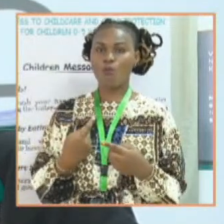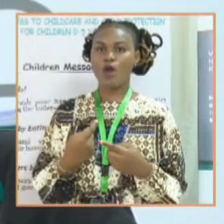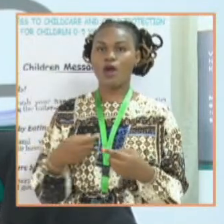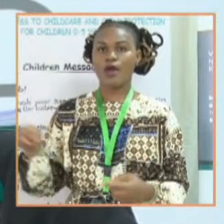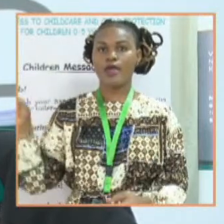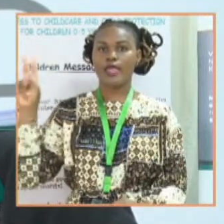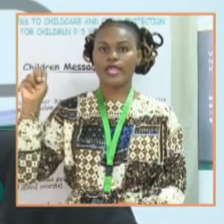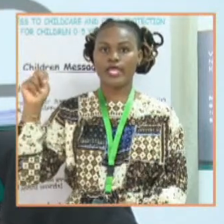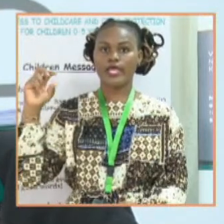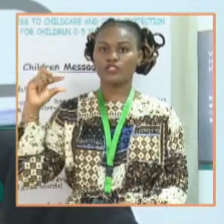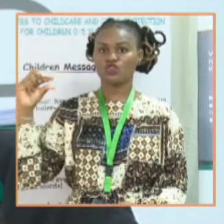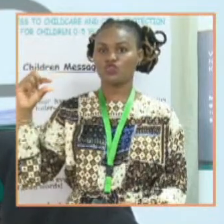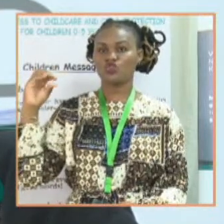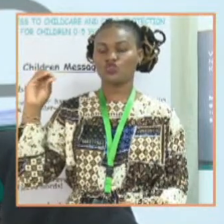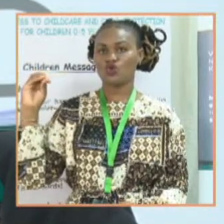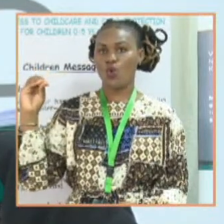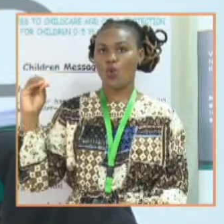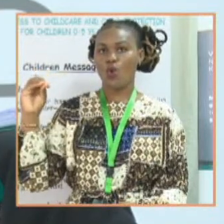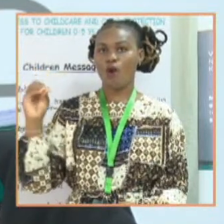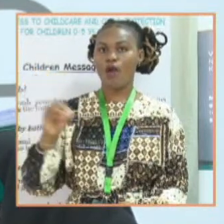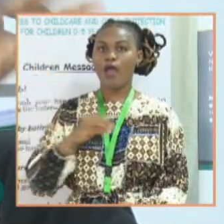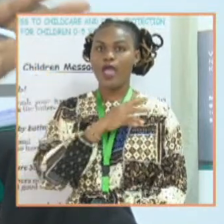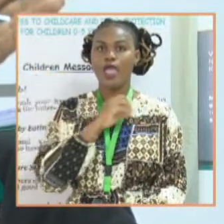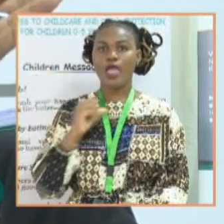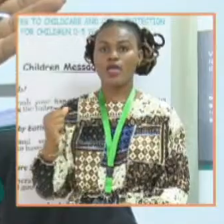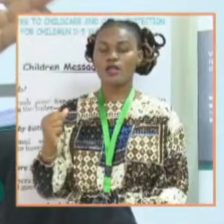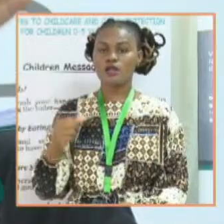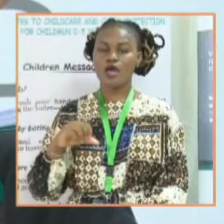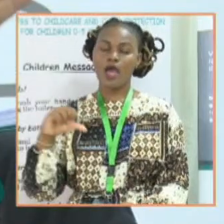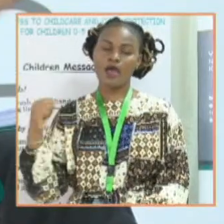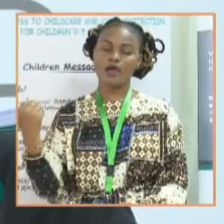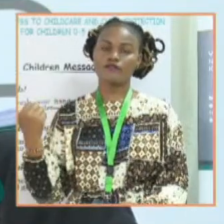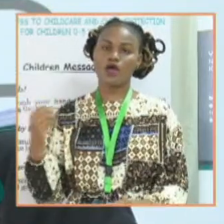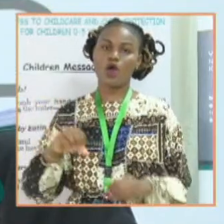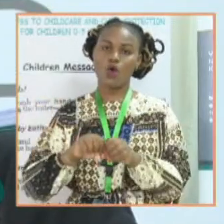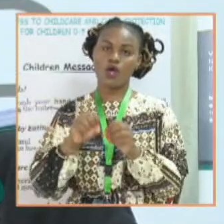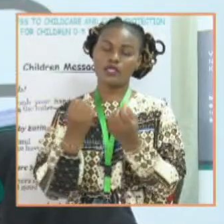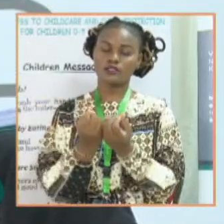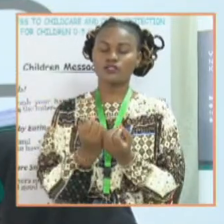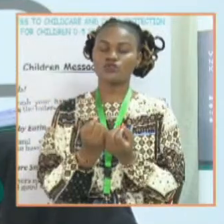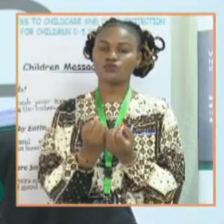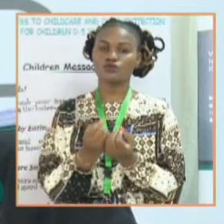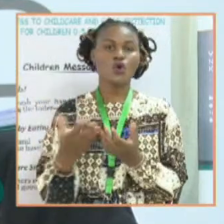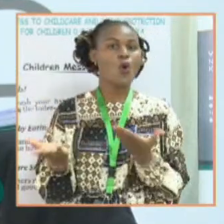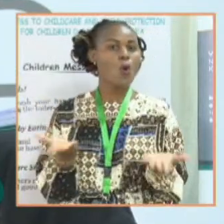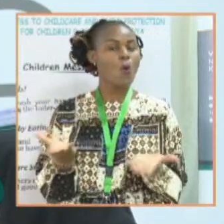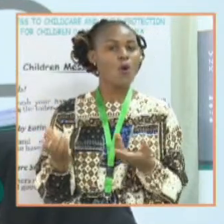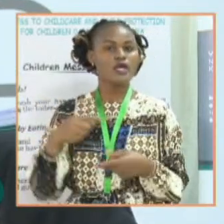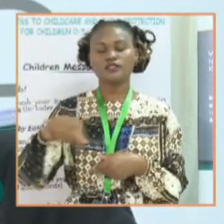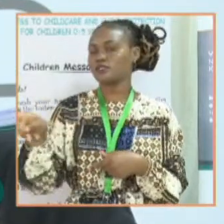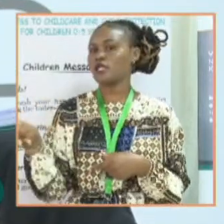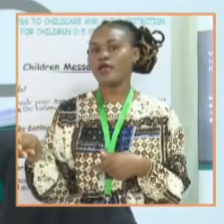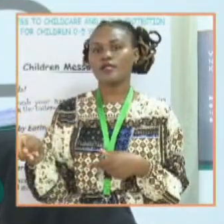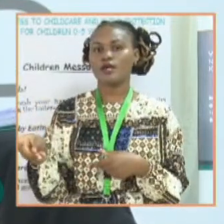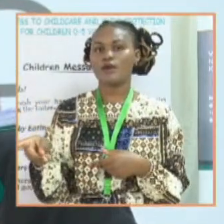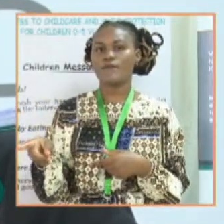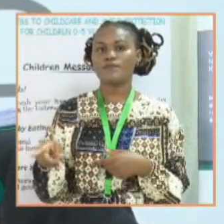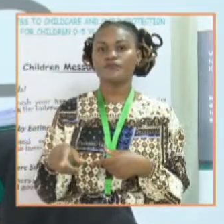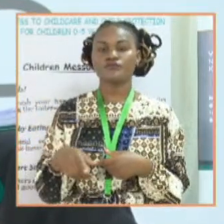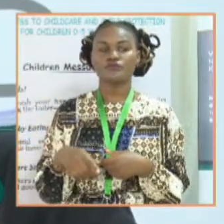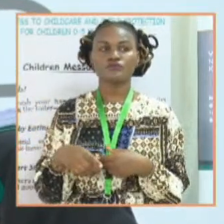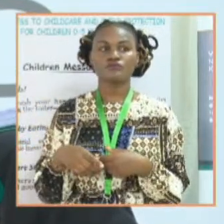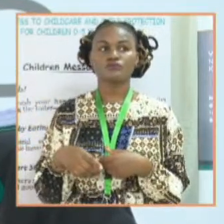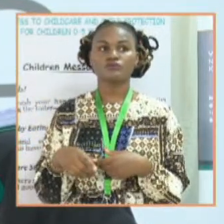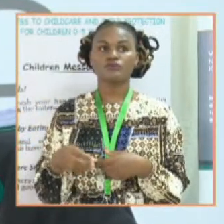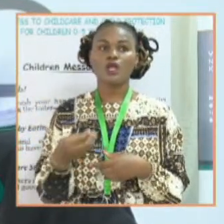wasn't very clear whether the supplementary budget actually was meant for early childhood